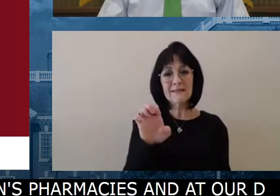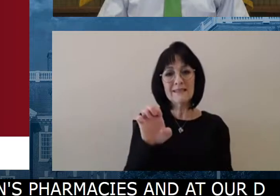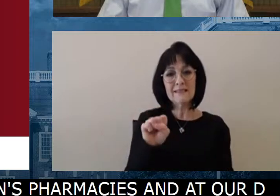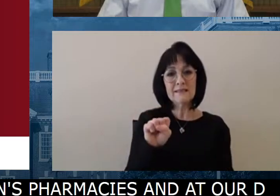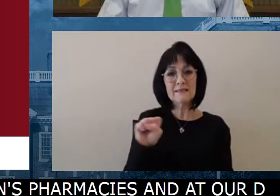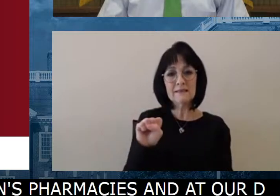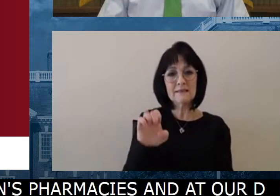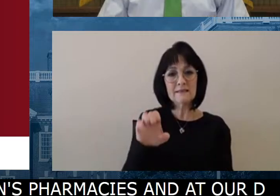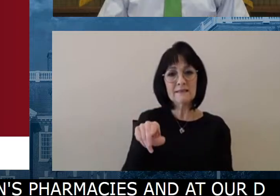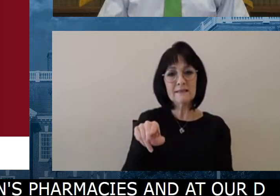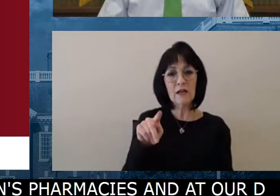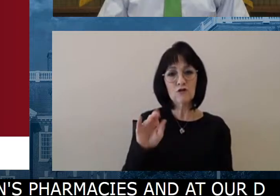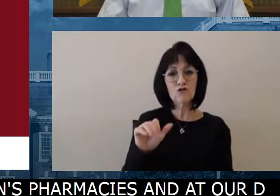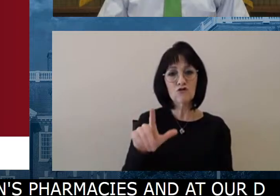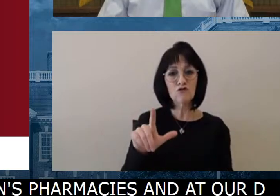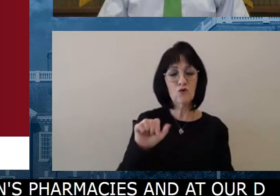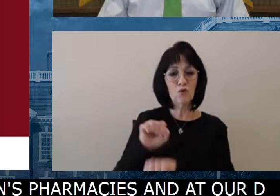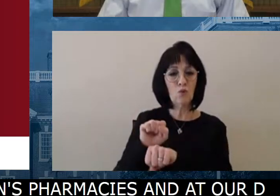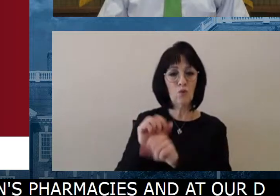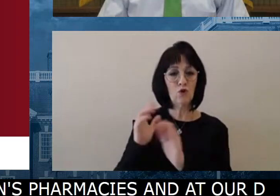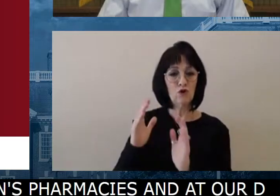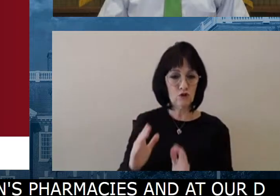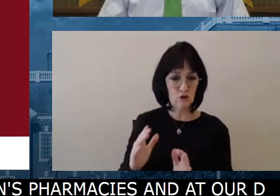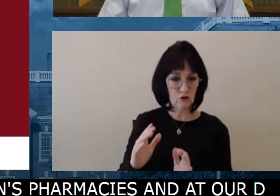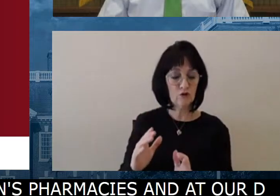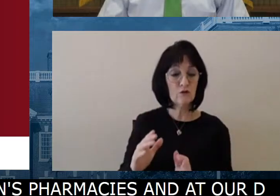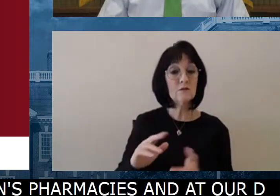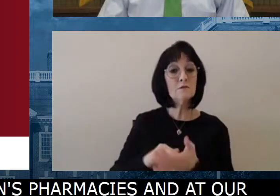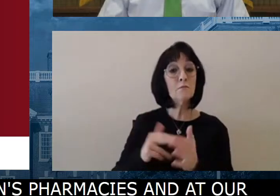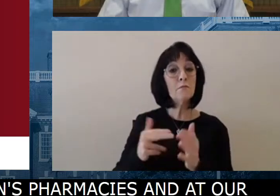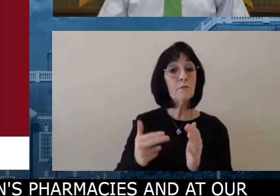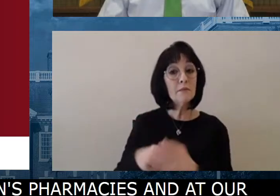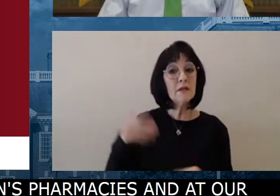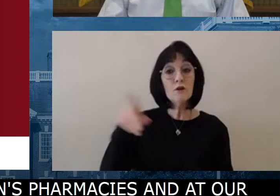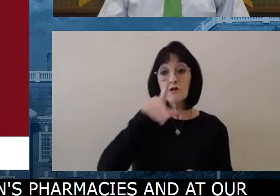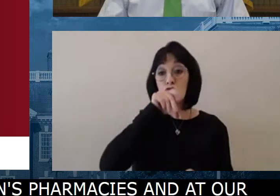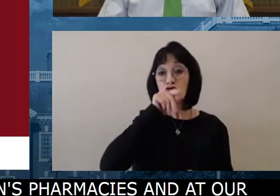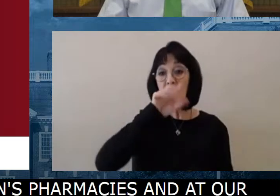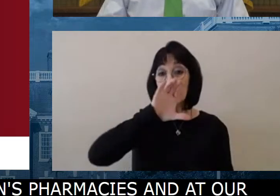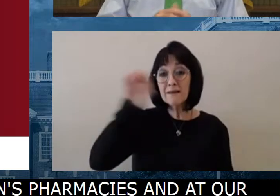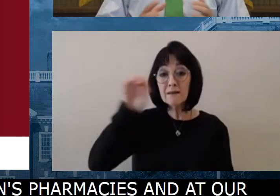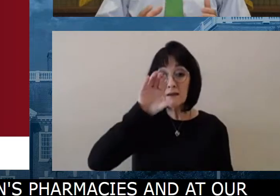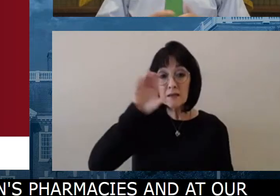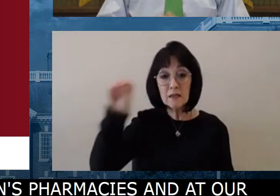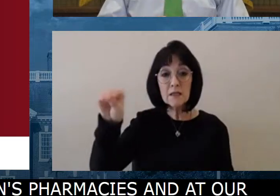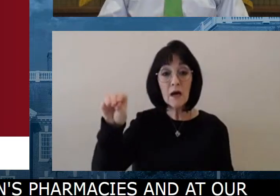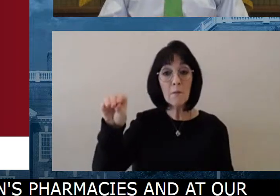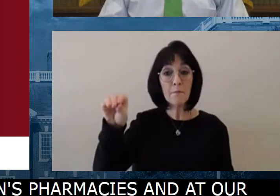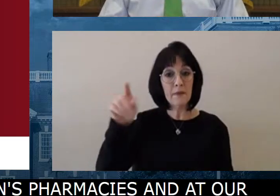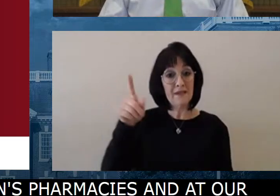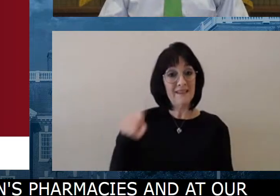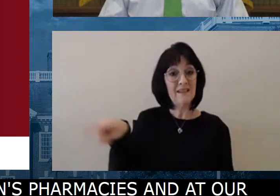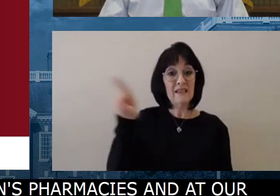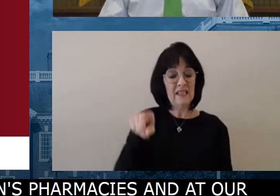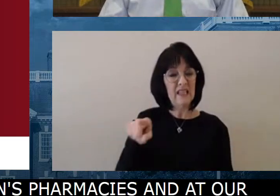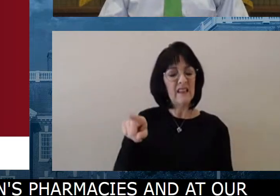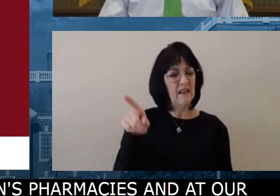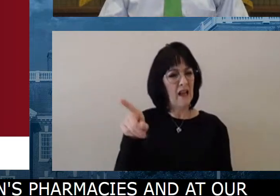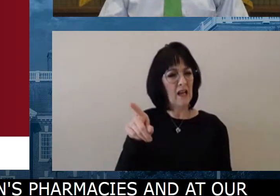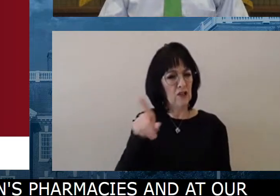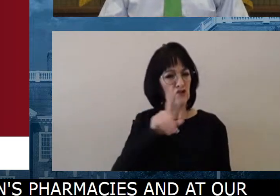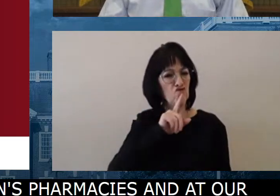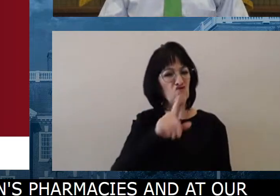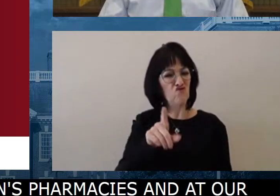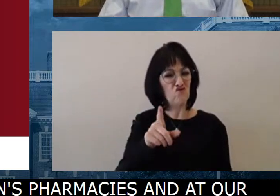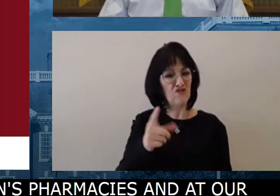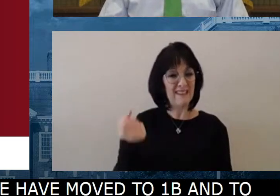vaccines to the frontline poultry plant workers who frankly have seen the worst back in the